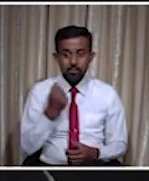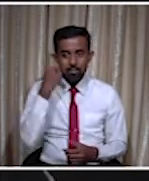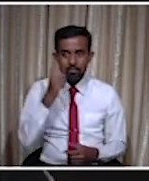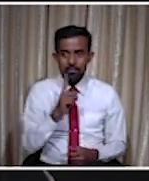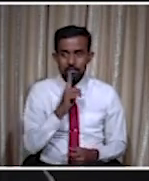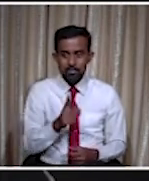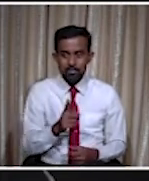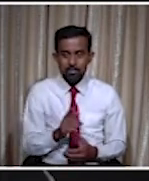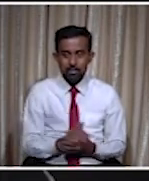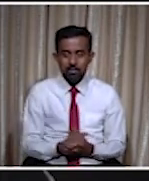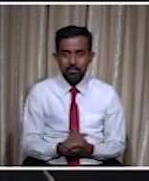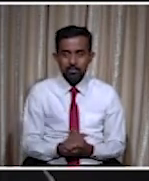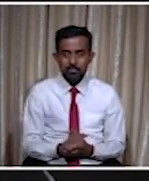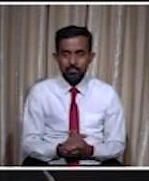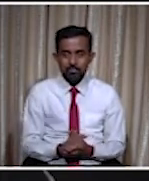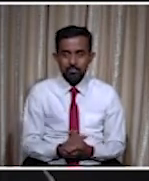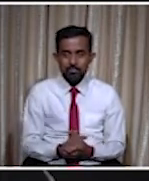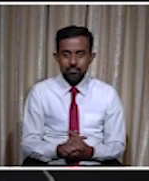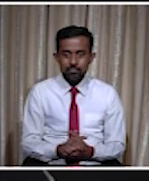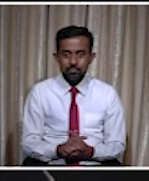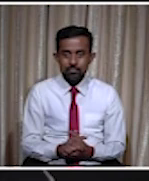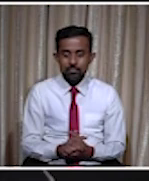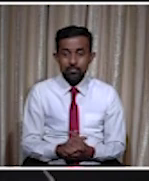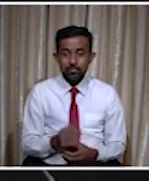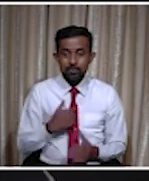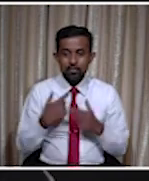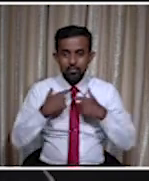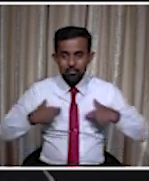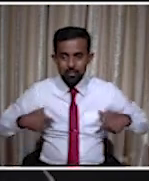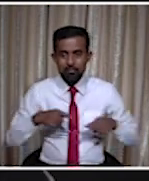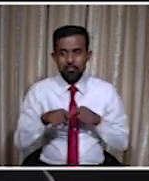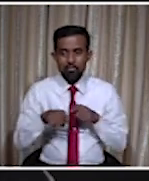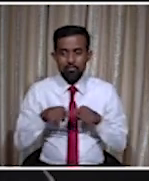convict. Because as a lawyer, when you represent a client,